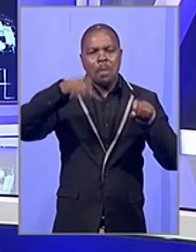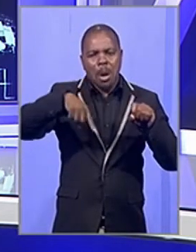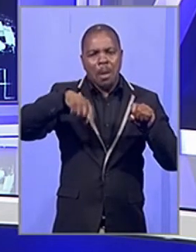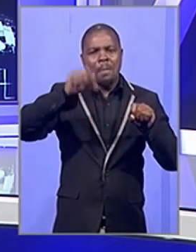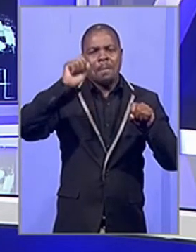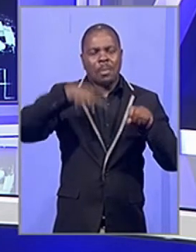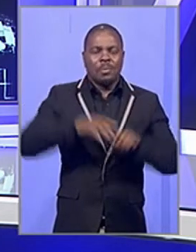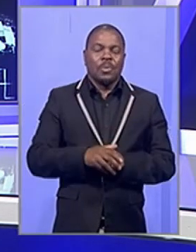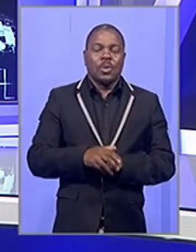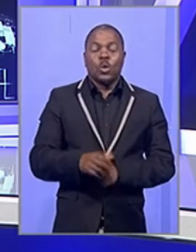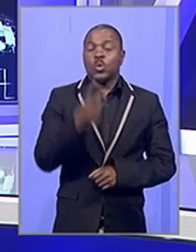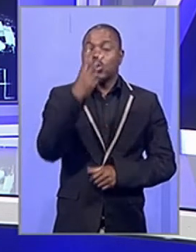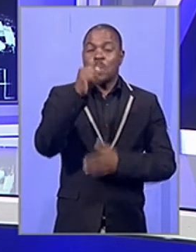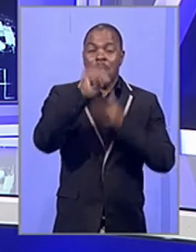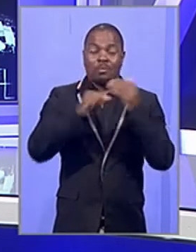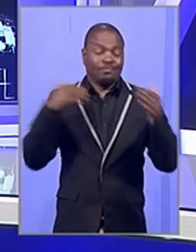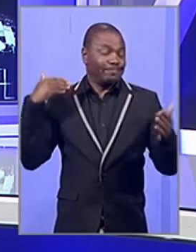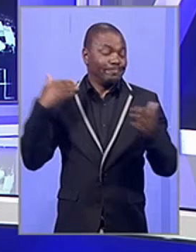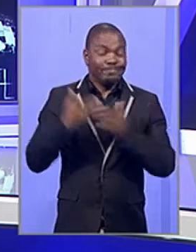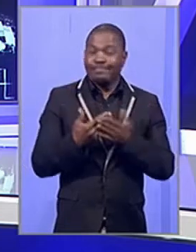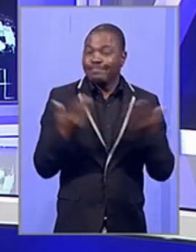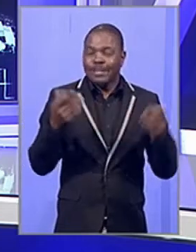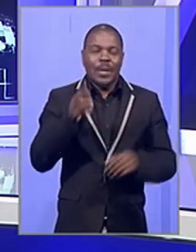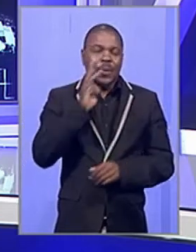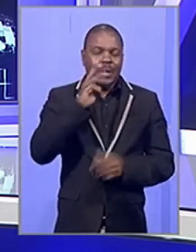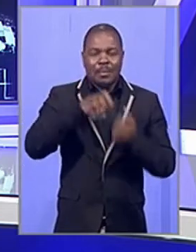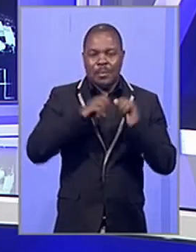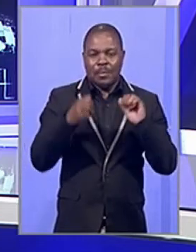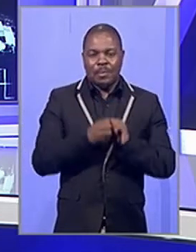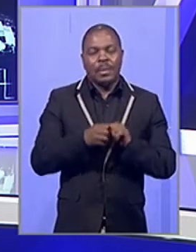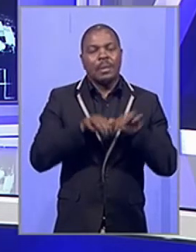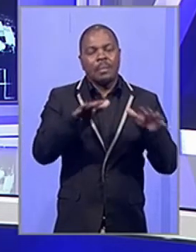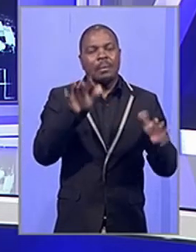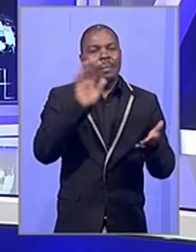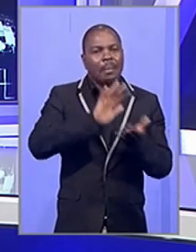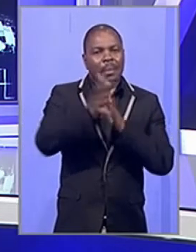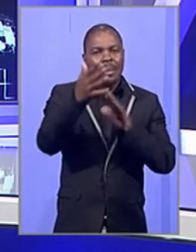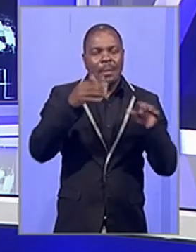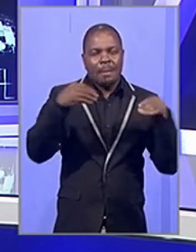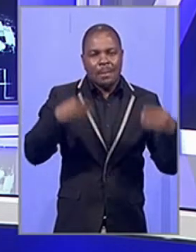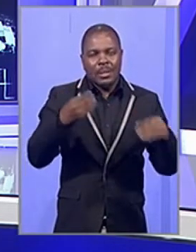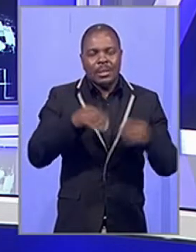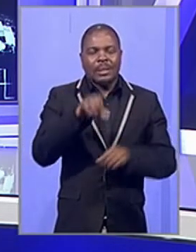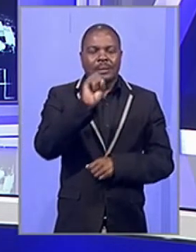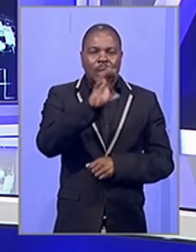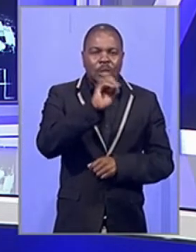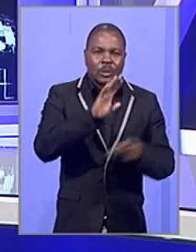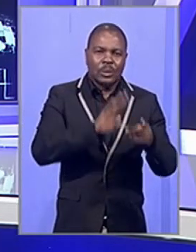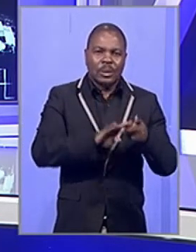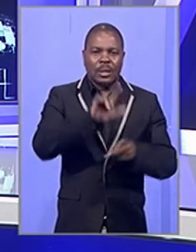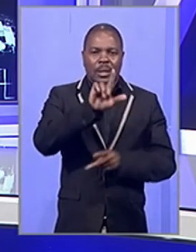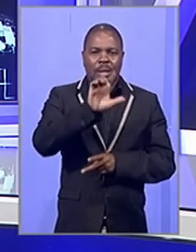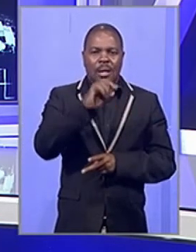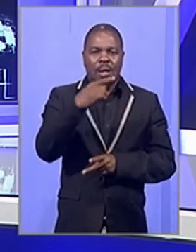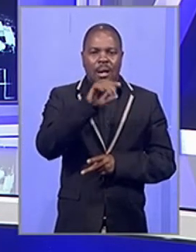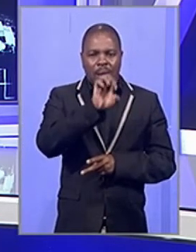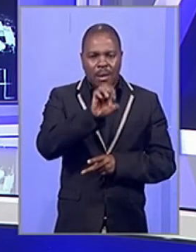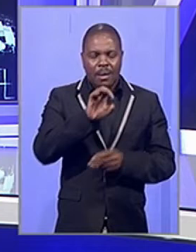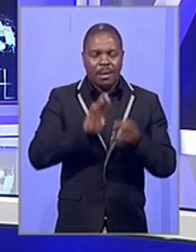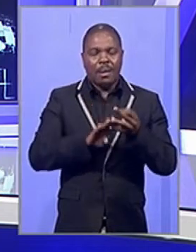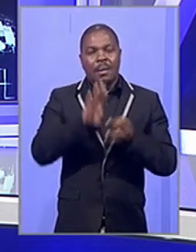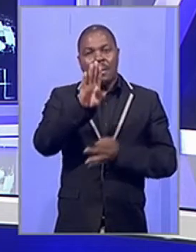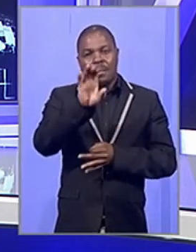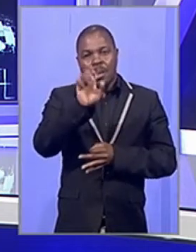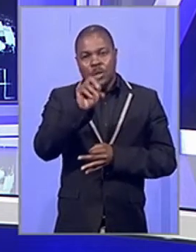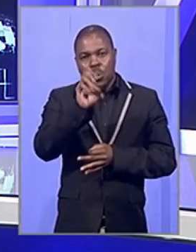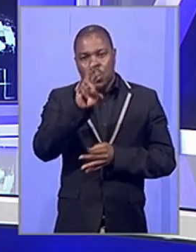le tekano ya kgwedi tše pedi. Tlhobaelo ye e ama gape dikgwebo ka Seshego, legae la batho, Pendo le